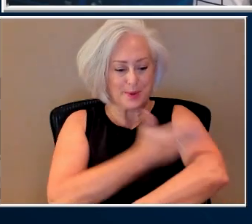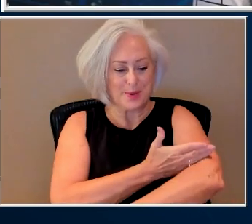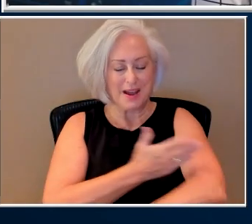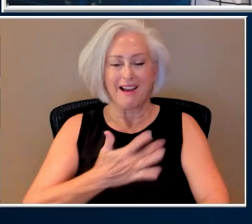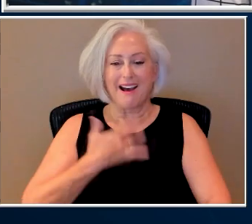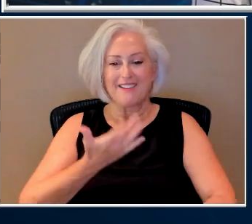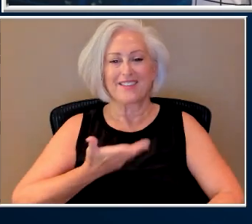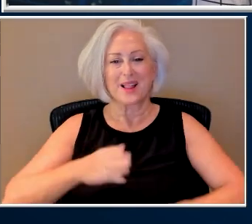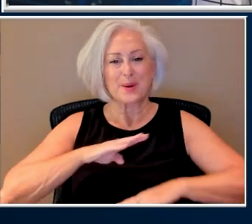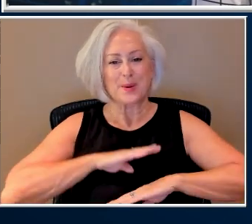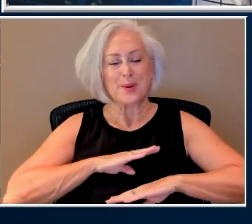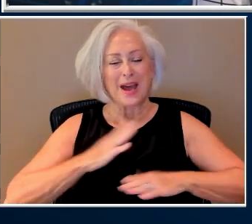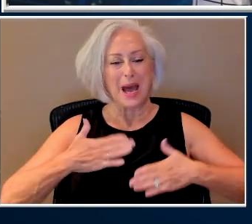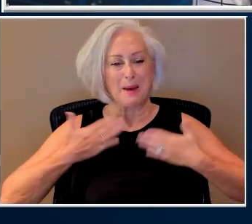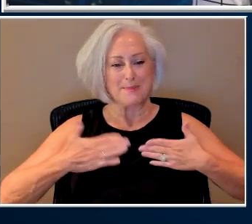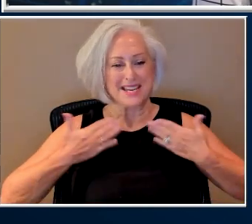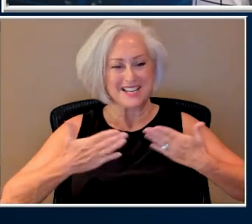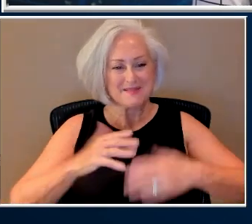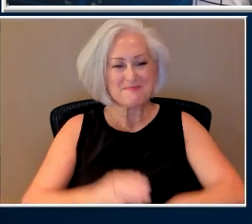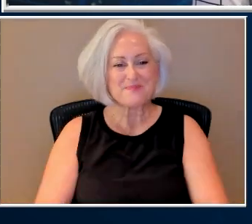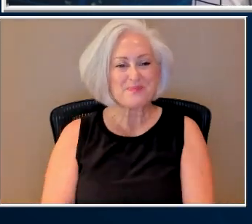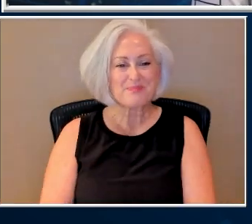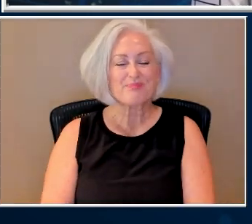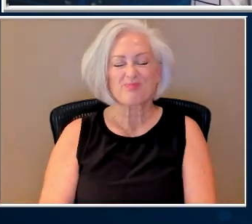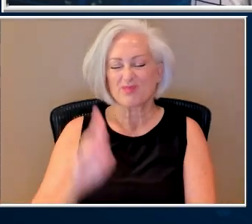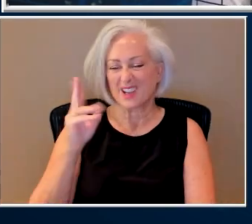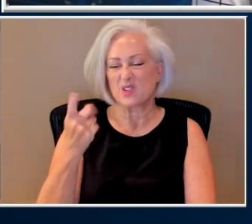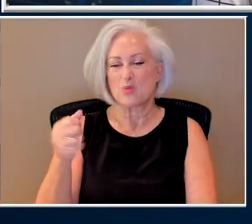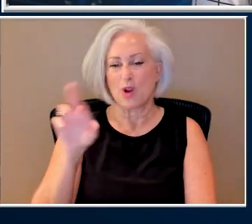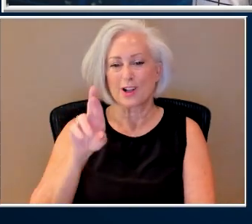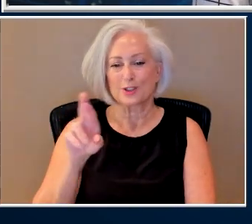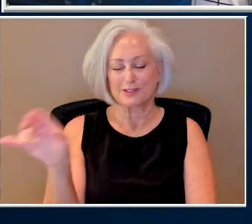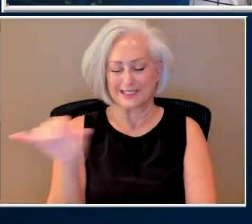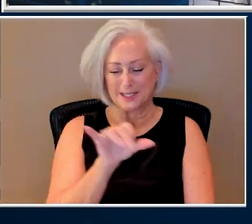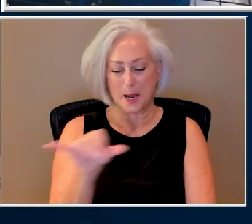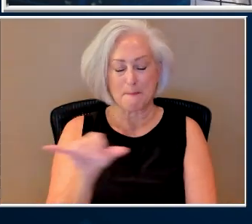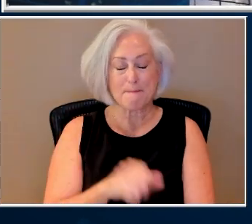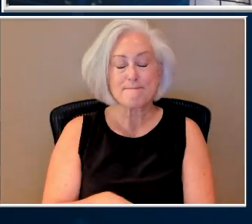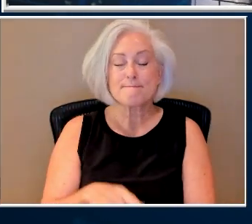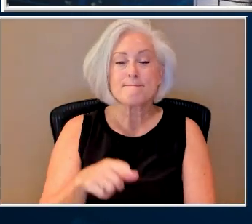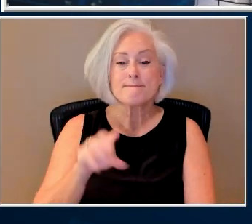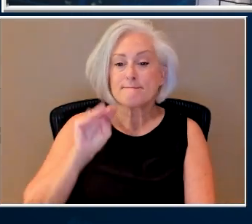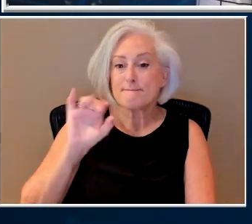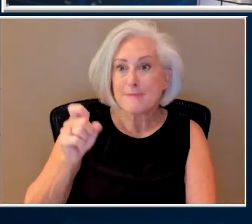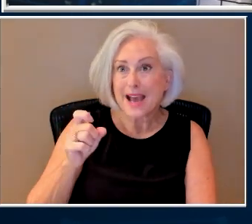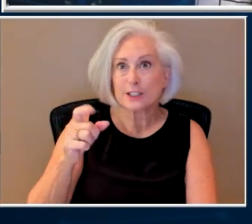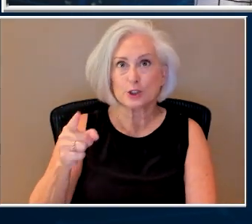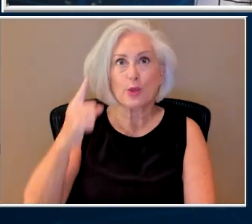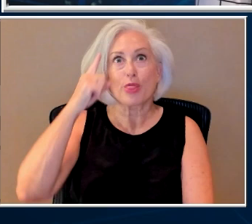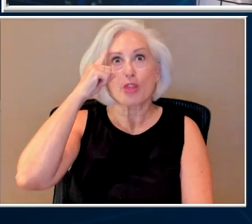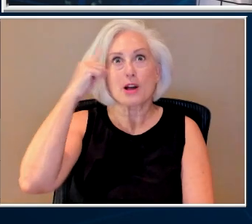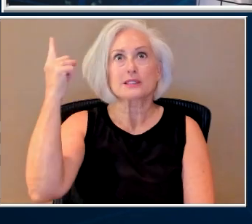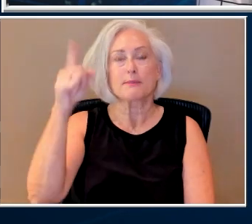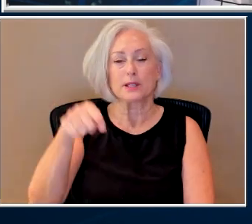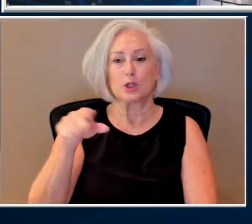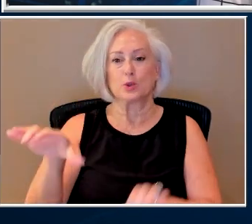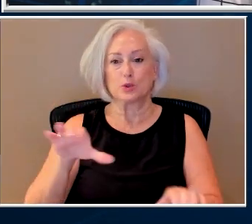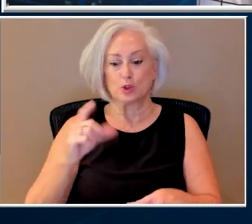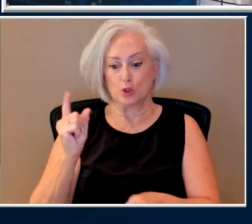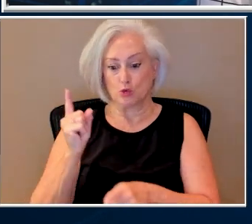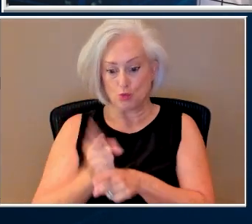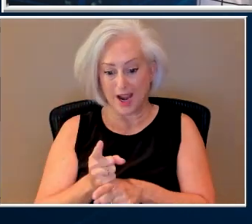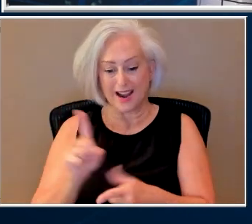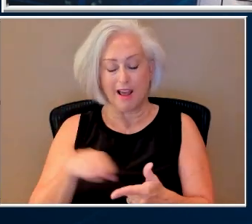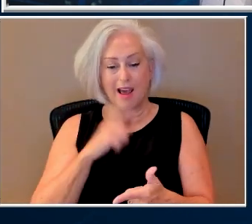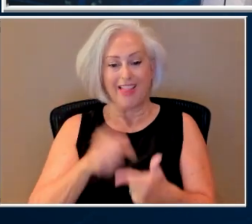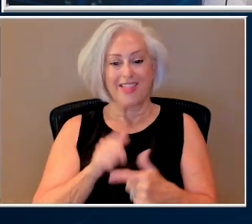same way. Was there anything, Max, that you thought you were doing right in your training that turned out maybe you